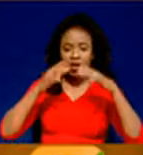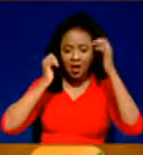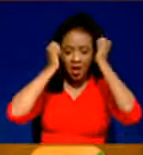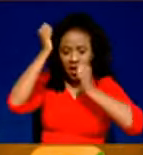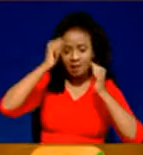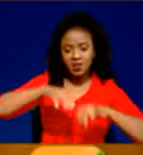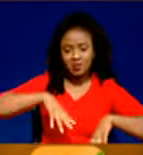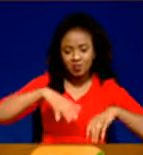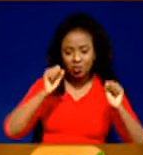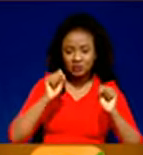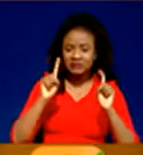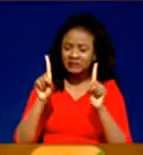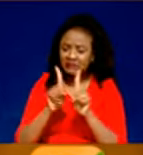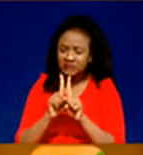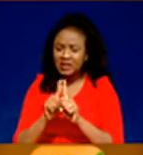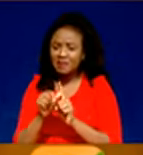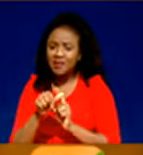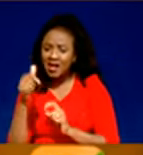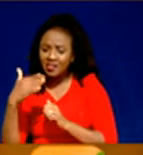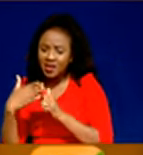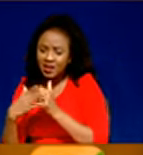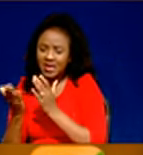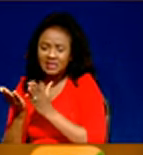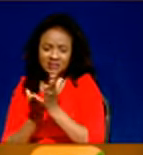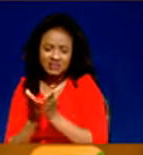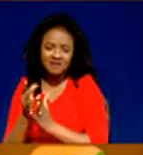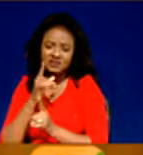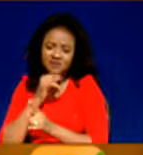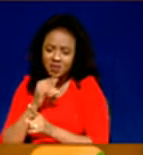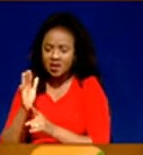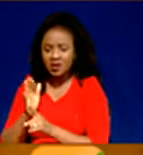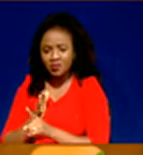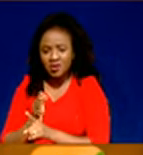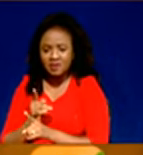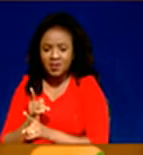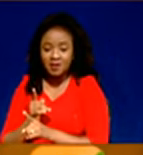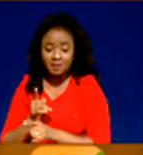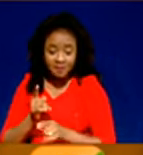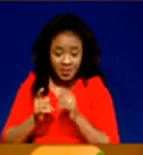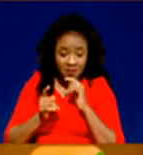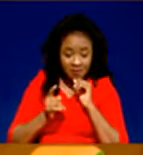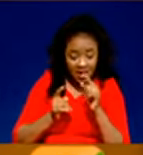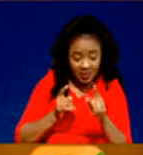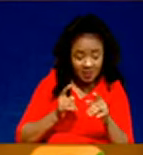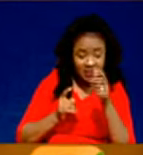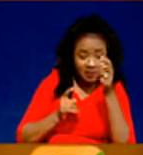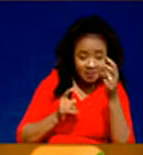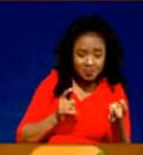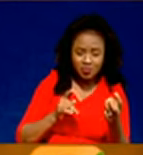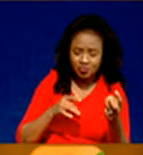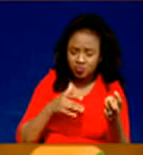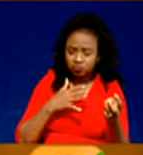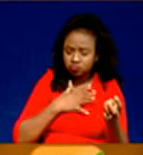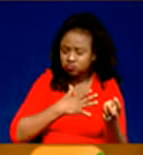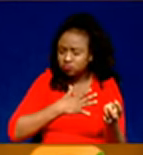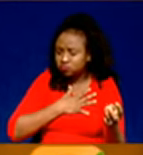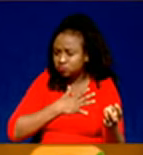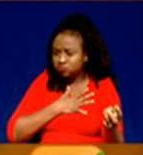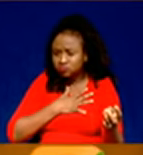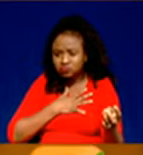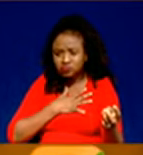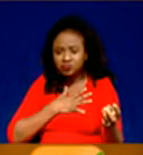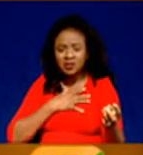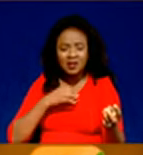servicemen and women. The demise of General Ogolla is a painful loss to me,